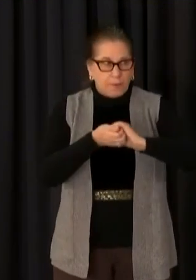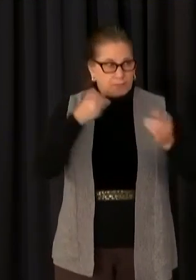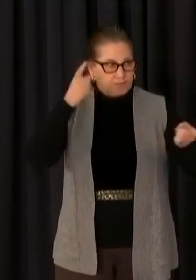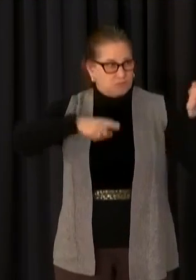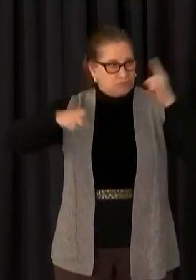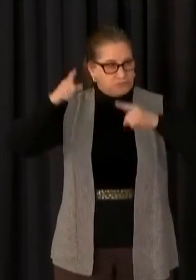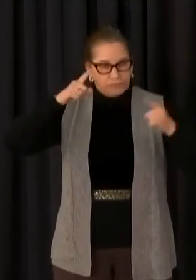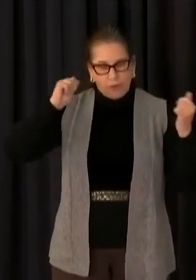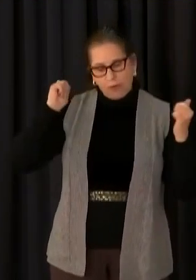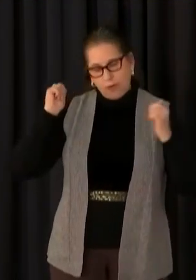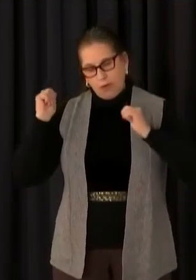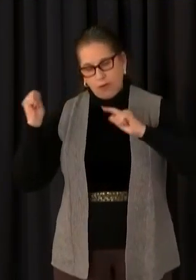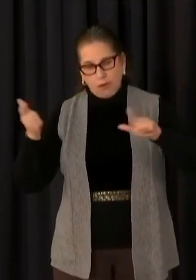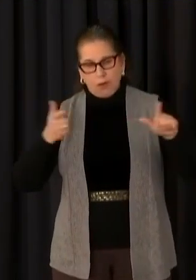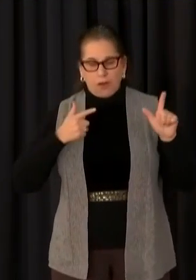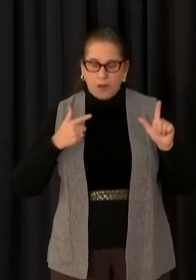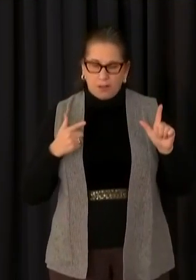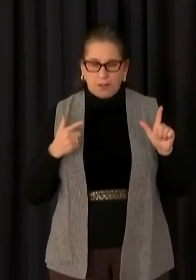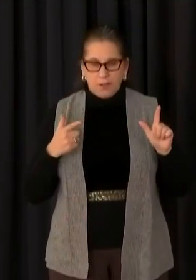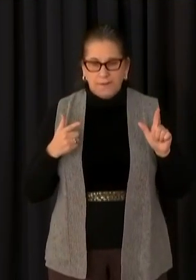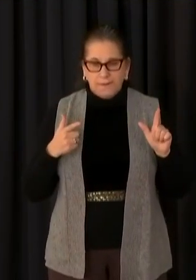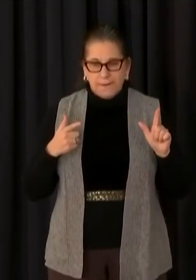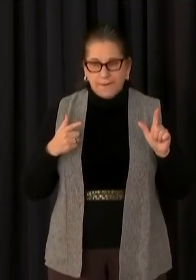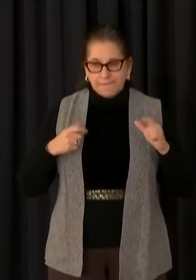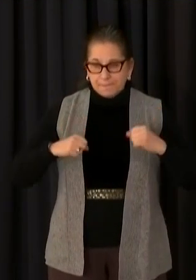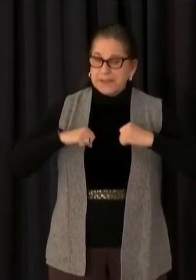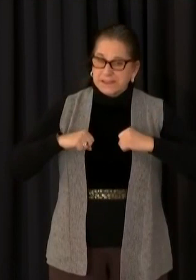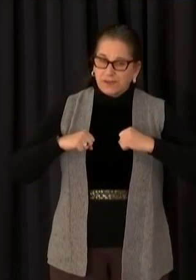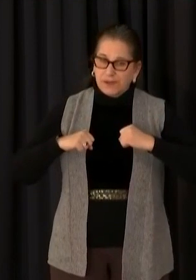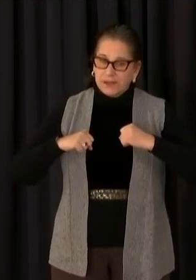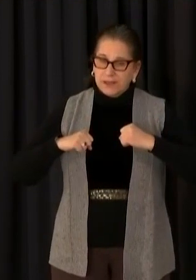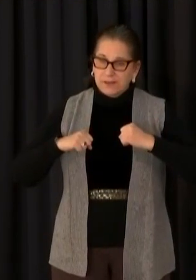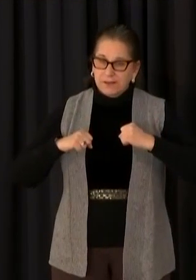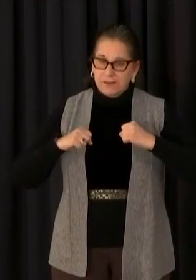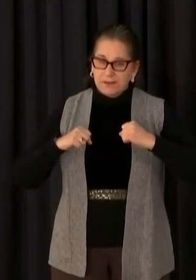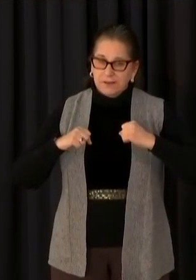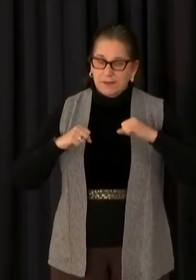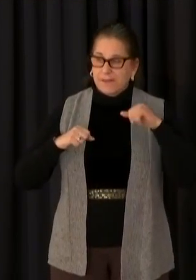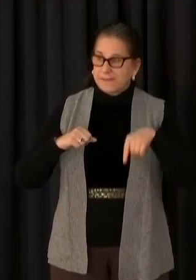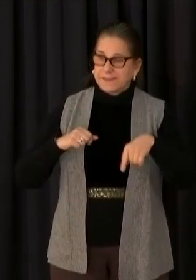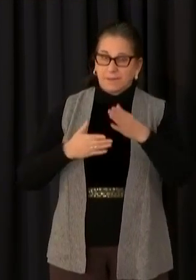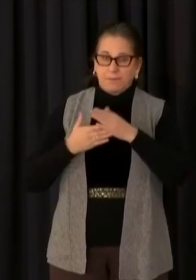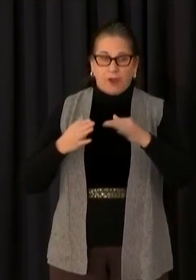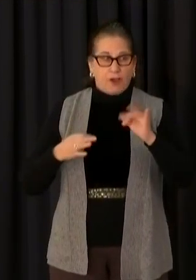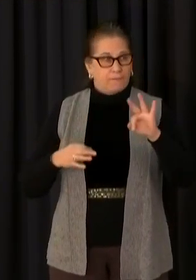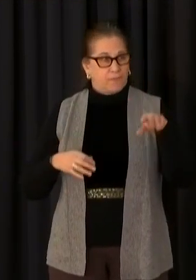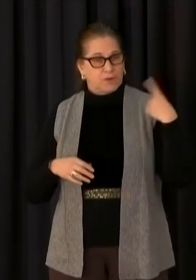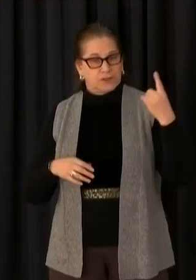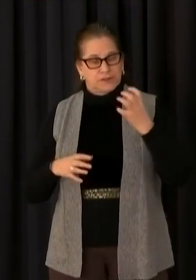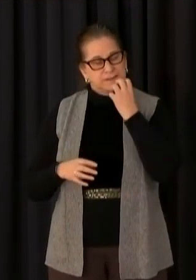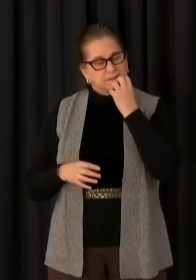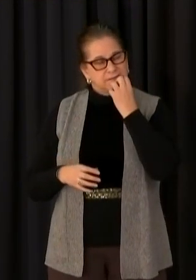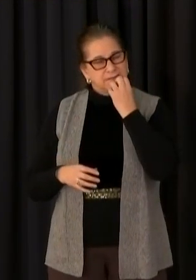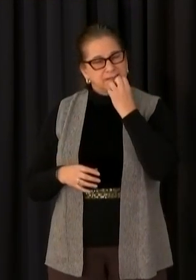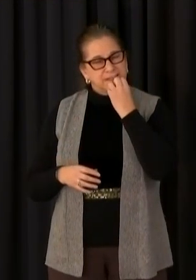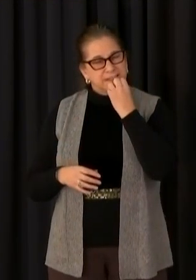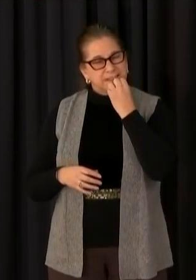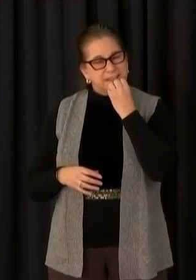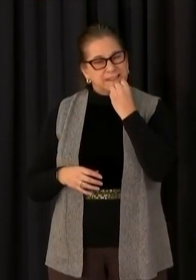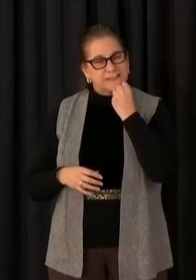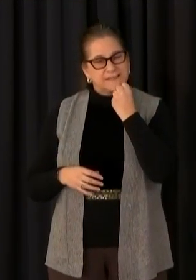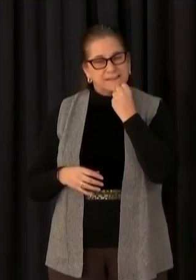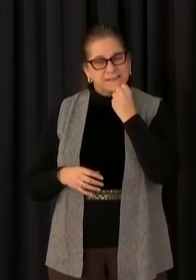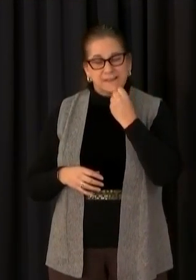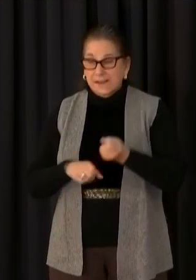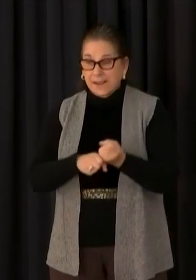these events and secure these parts of our city. Certainly this time last year, we didn't expect